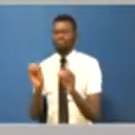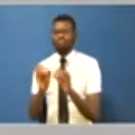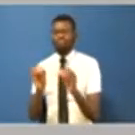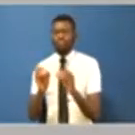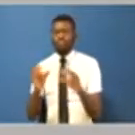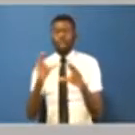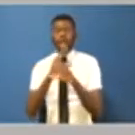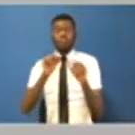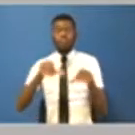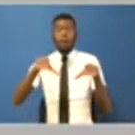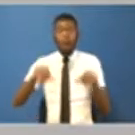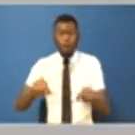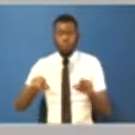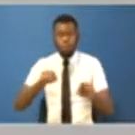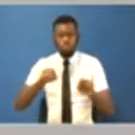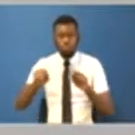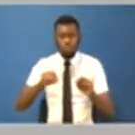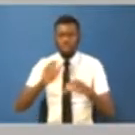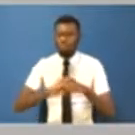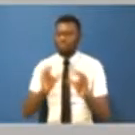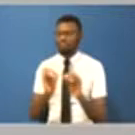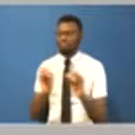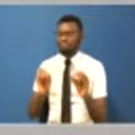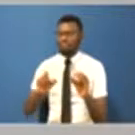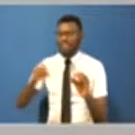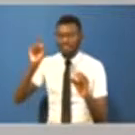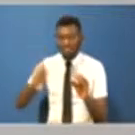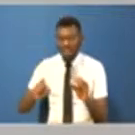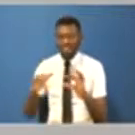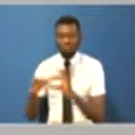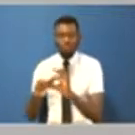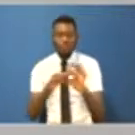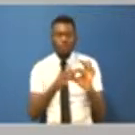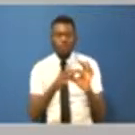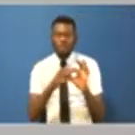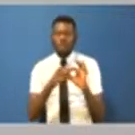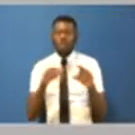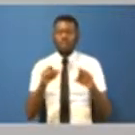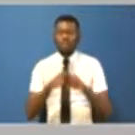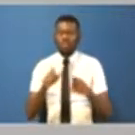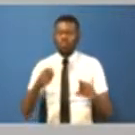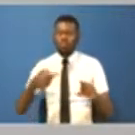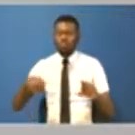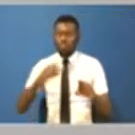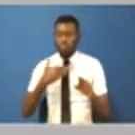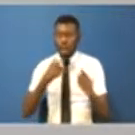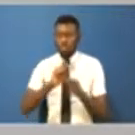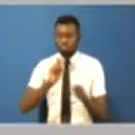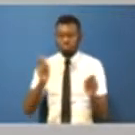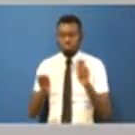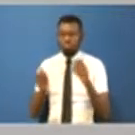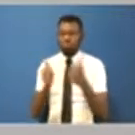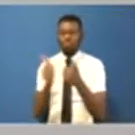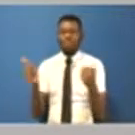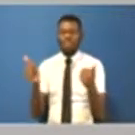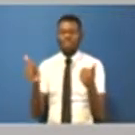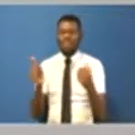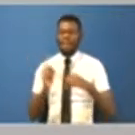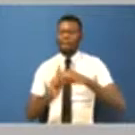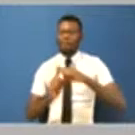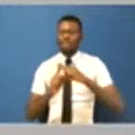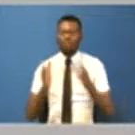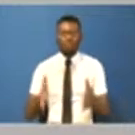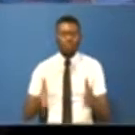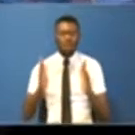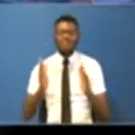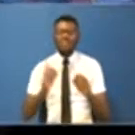running that country entirely there must be collaboration and we will transition in a peaceful and uh positive way